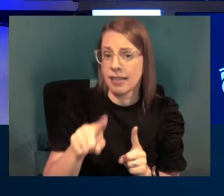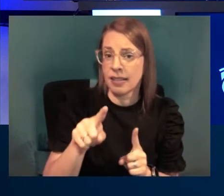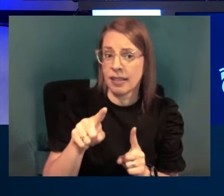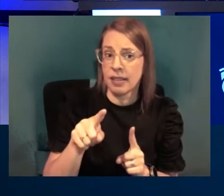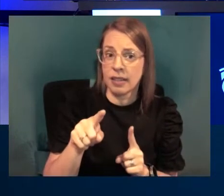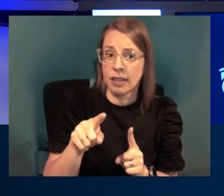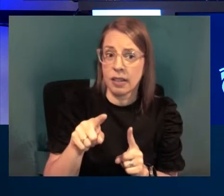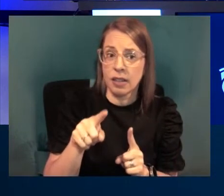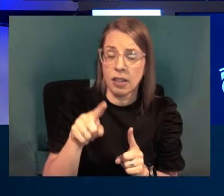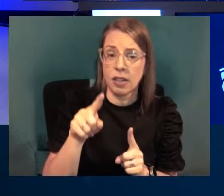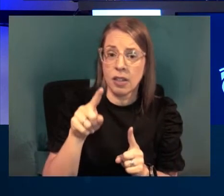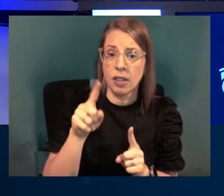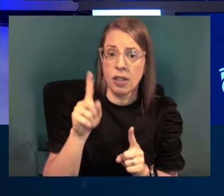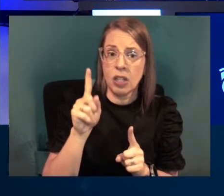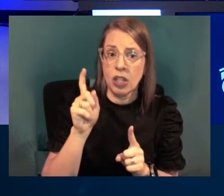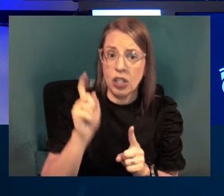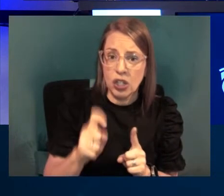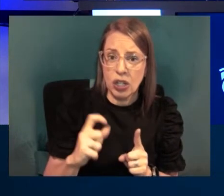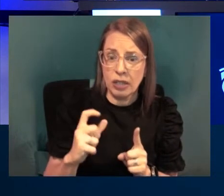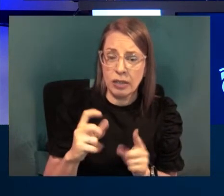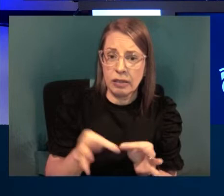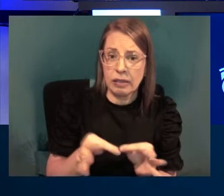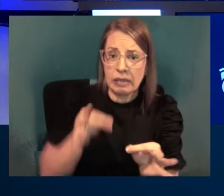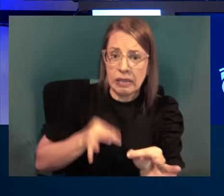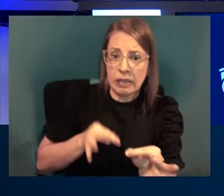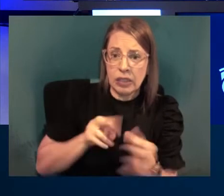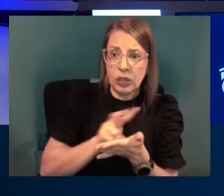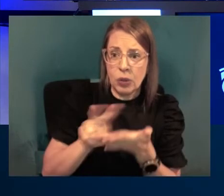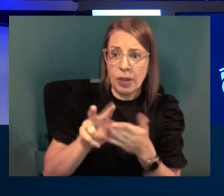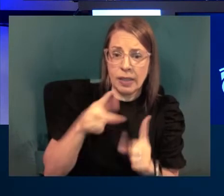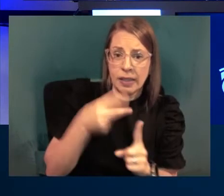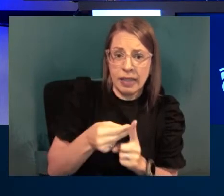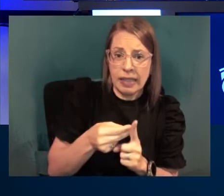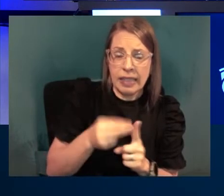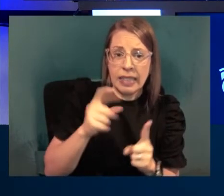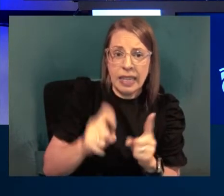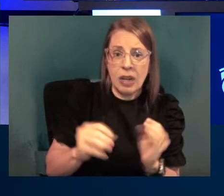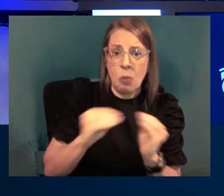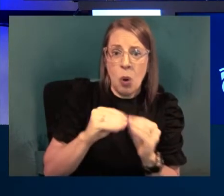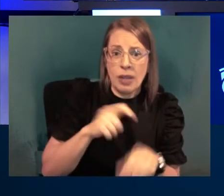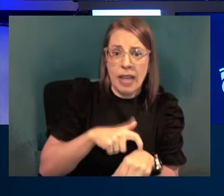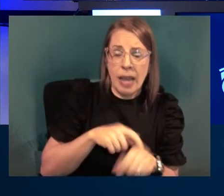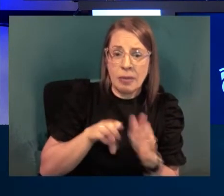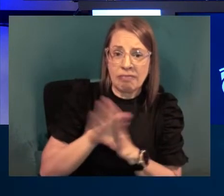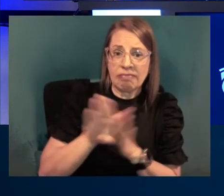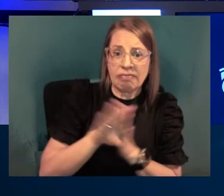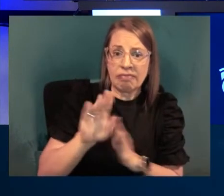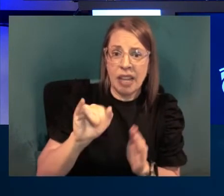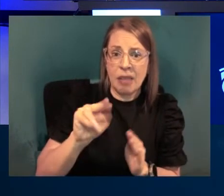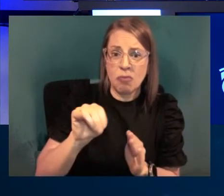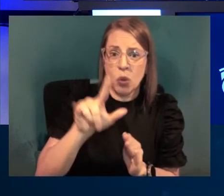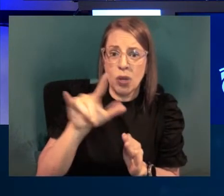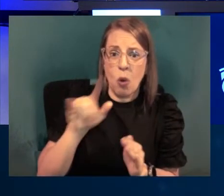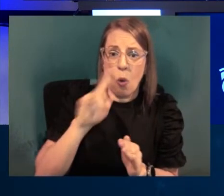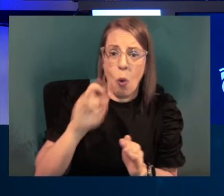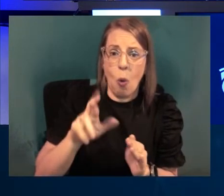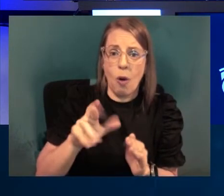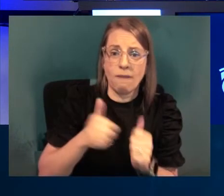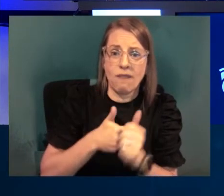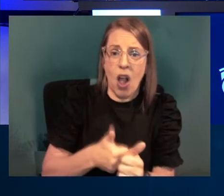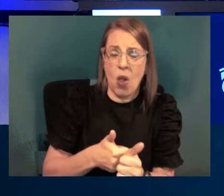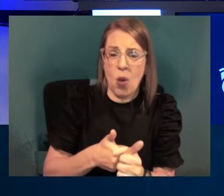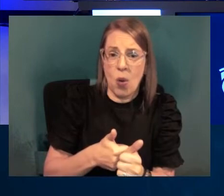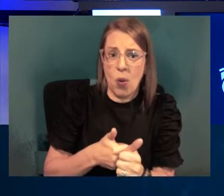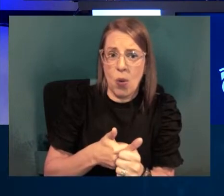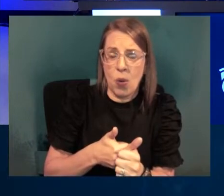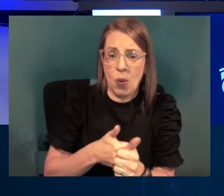second one at 2 weeks because she's worried about having more time to build immunity, or just do the way it's directed at 3 weeks, 1 week before